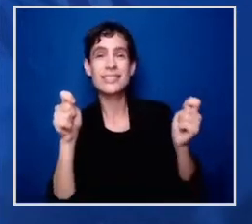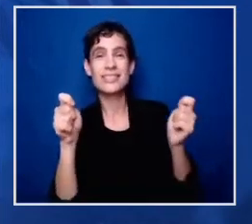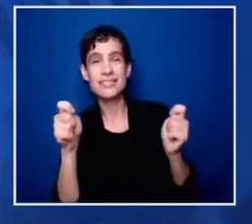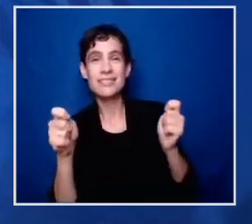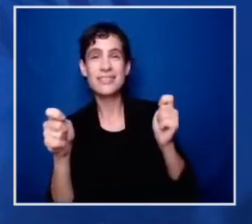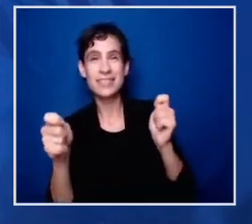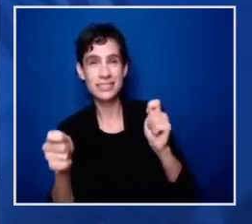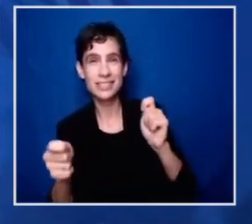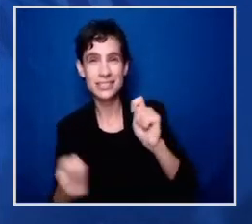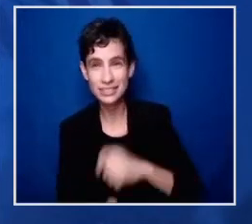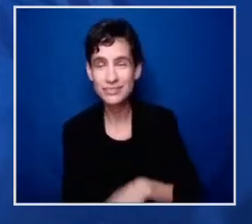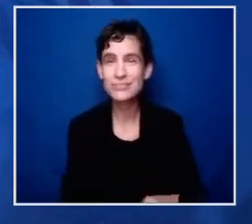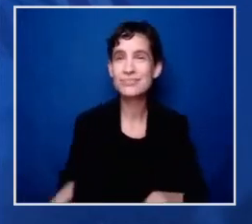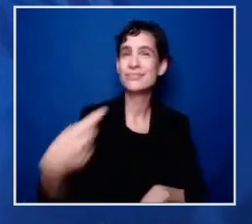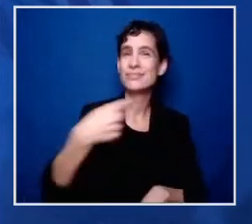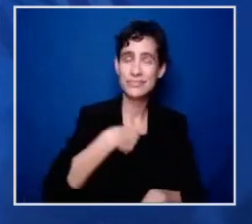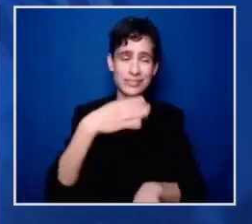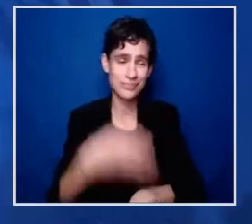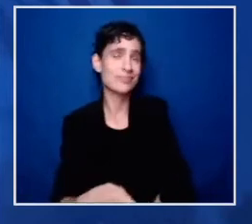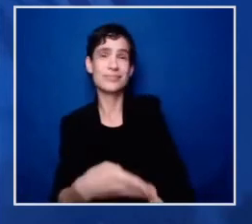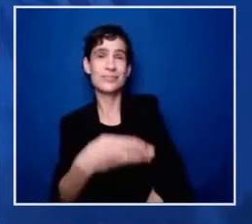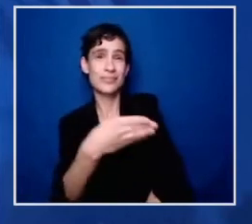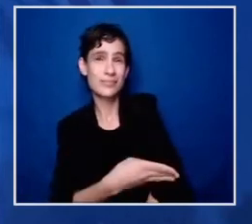I'm gonna be the change.